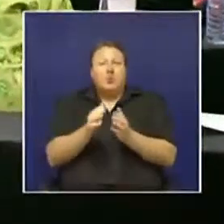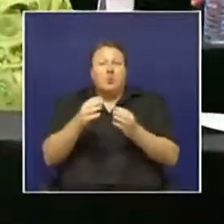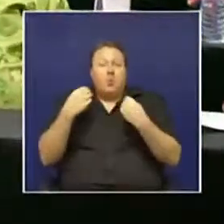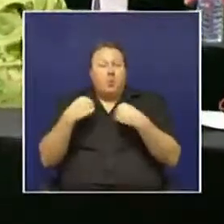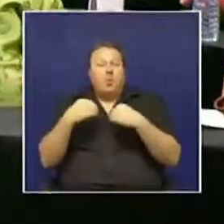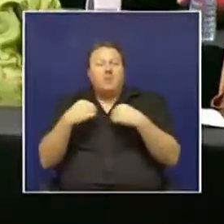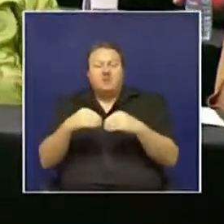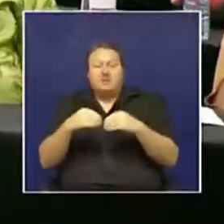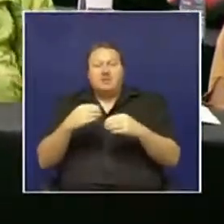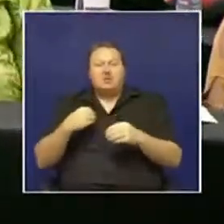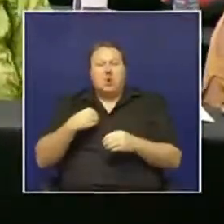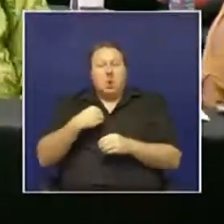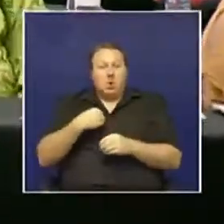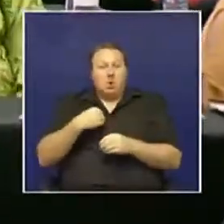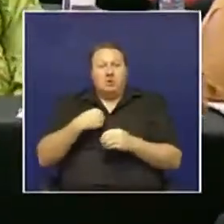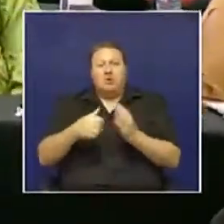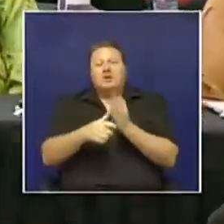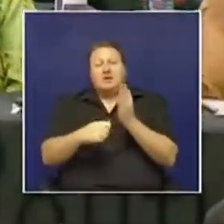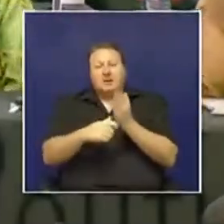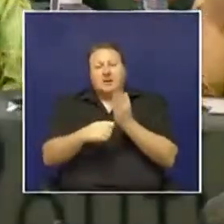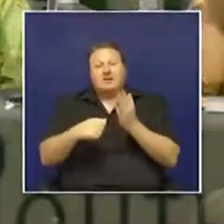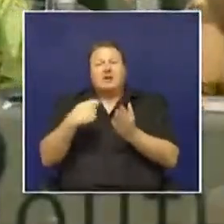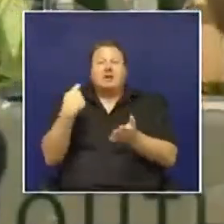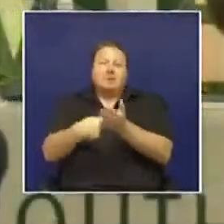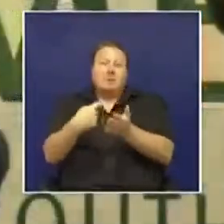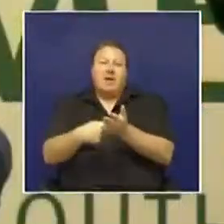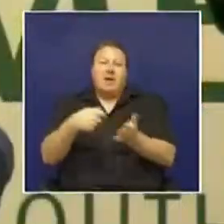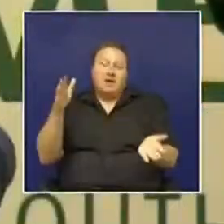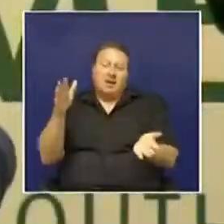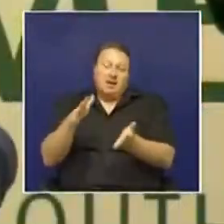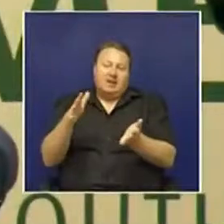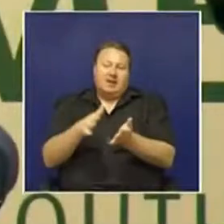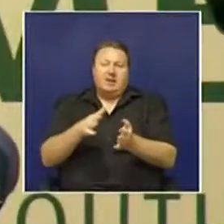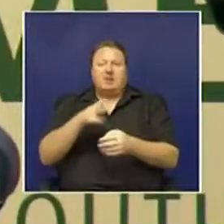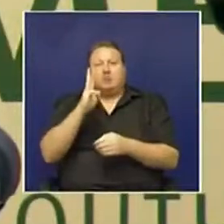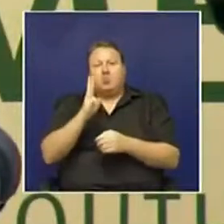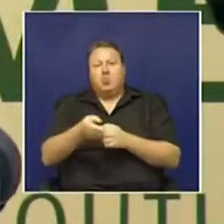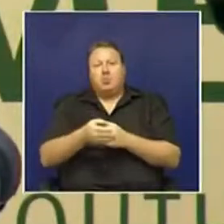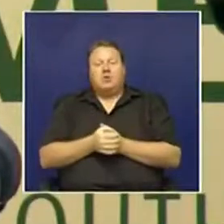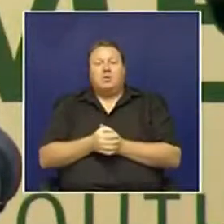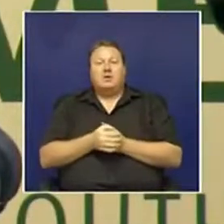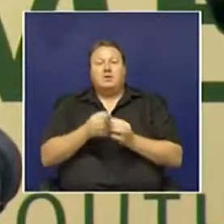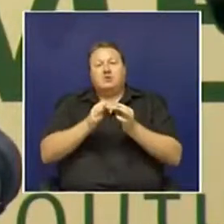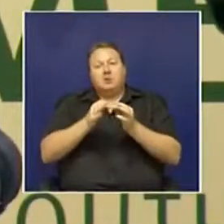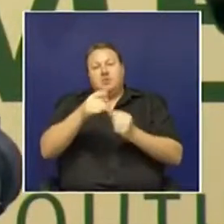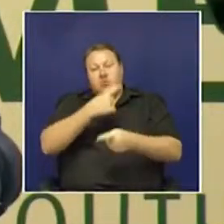relief when they sell their business. Madam Speaker,